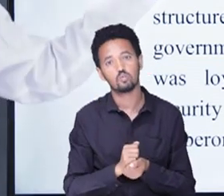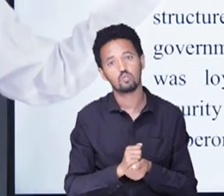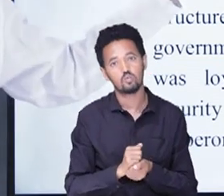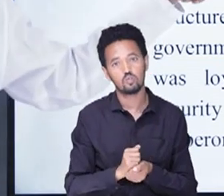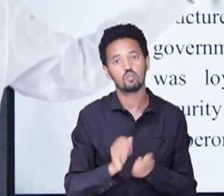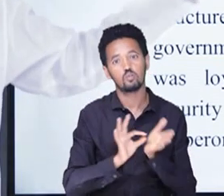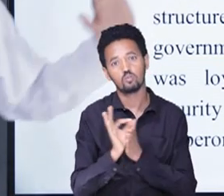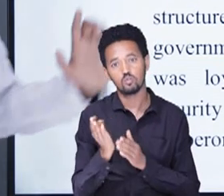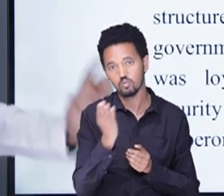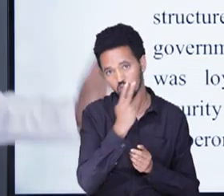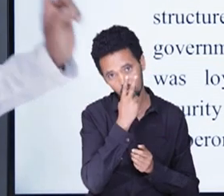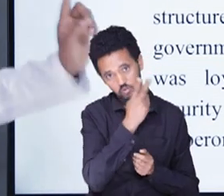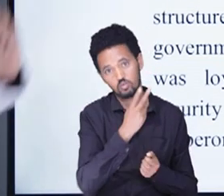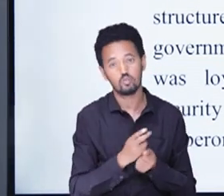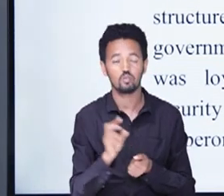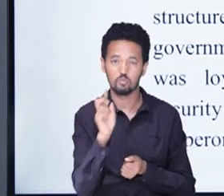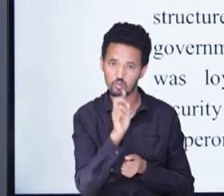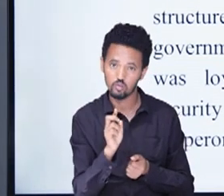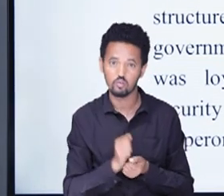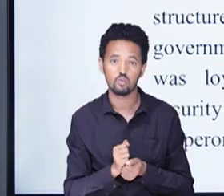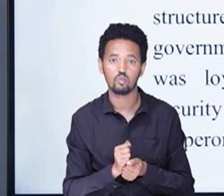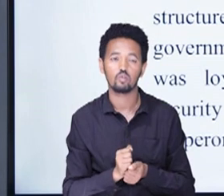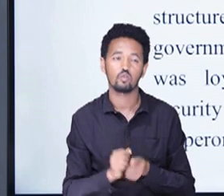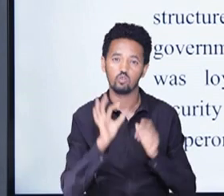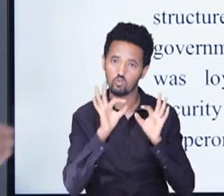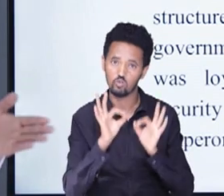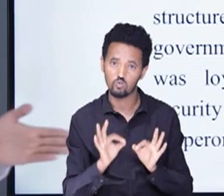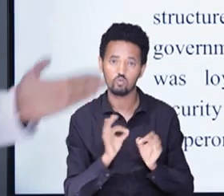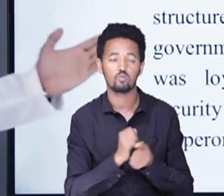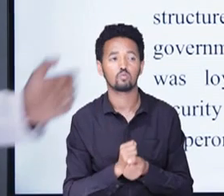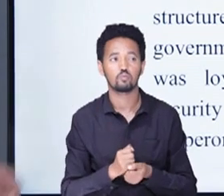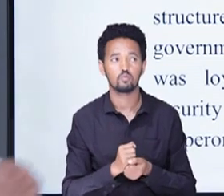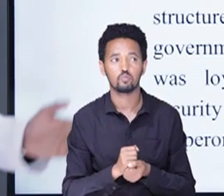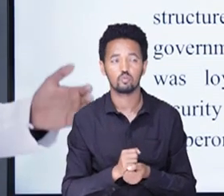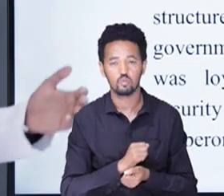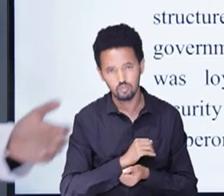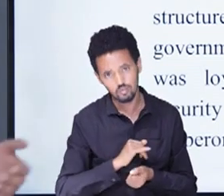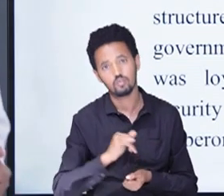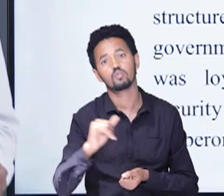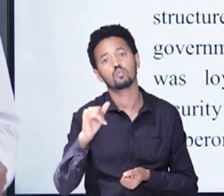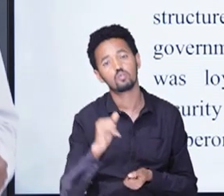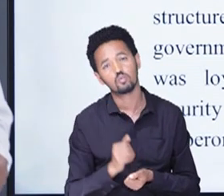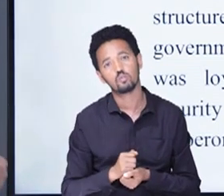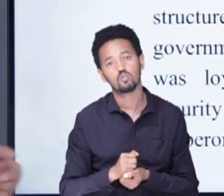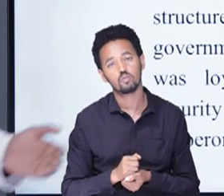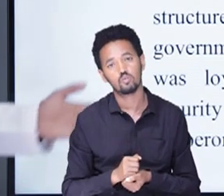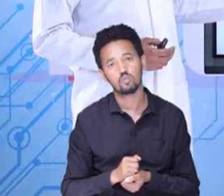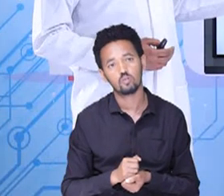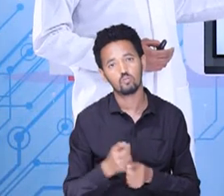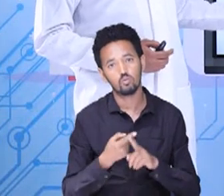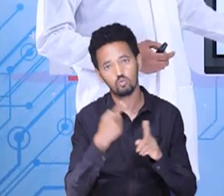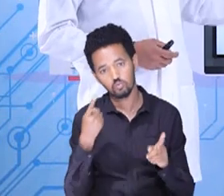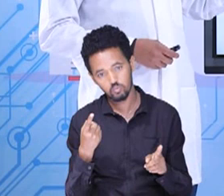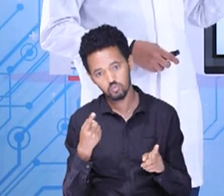1,328 sub-district or Kabale, over which a uniform administrative structure was forced from the